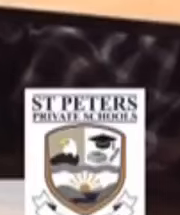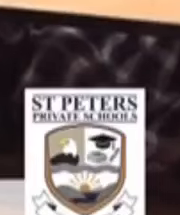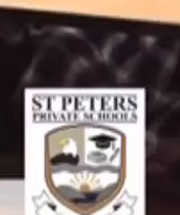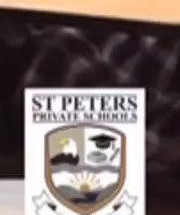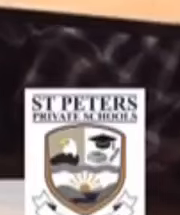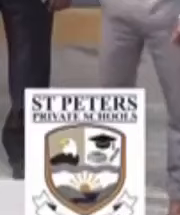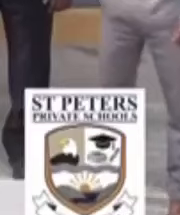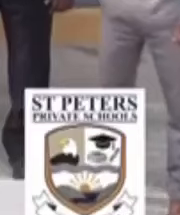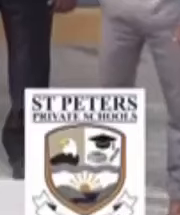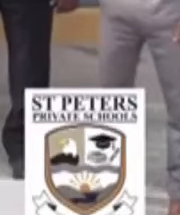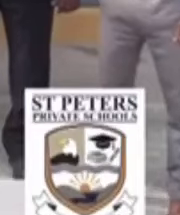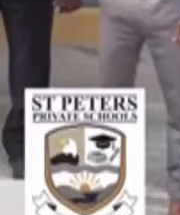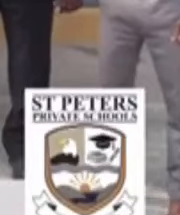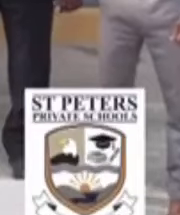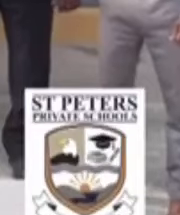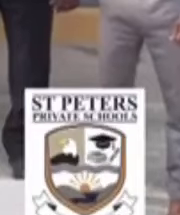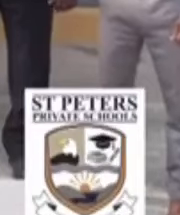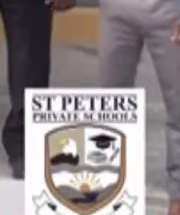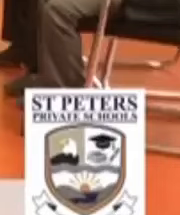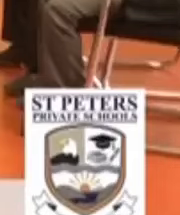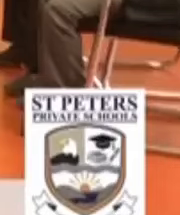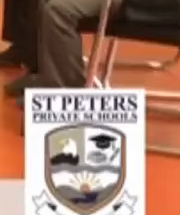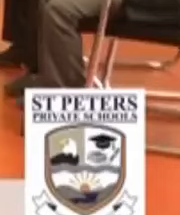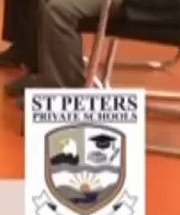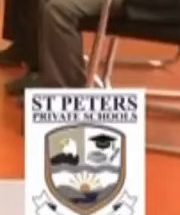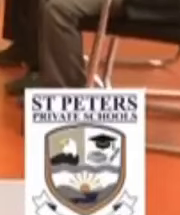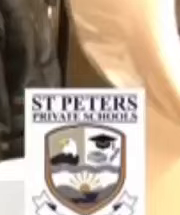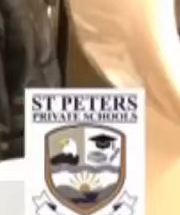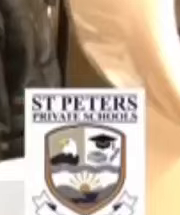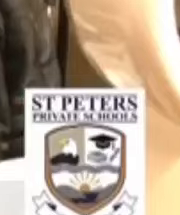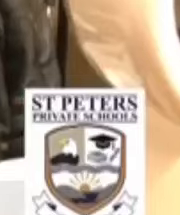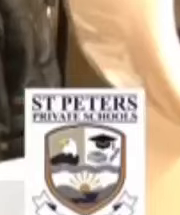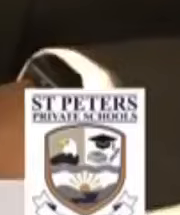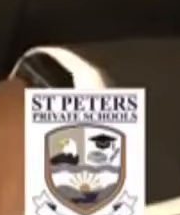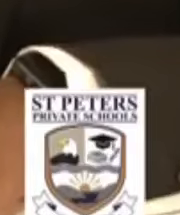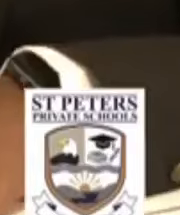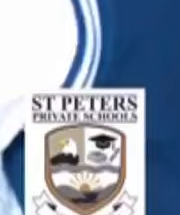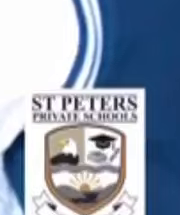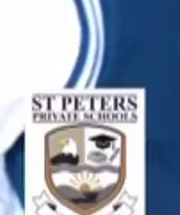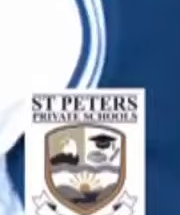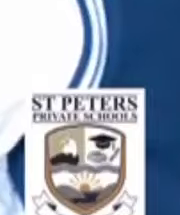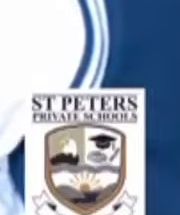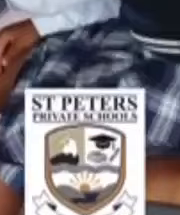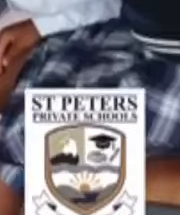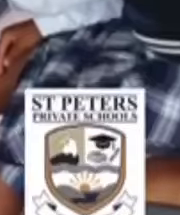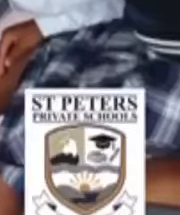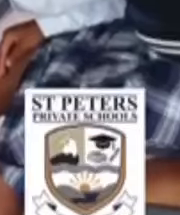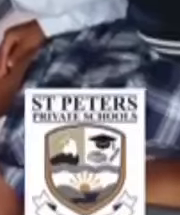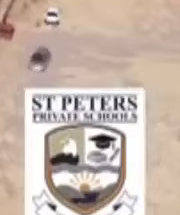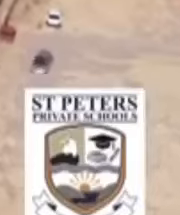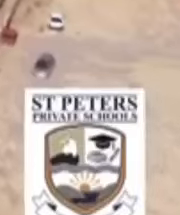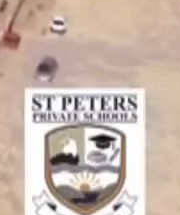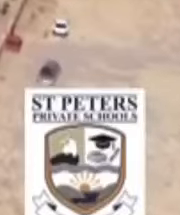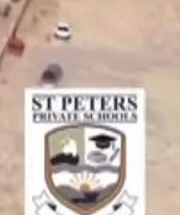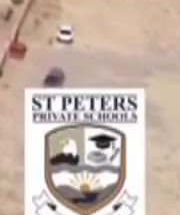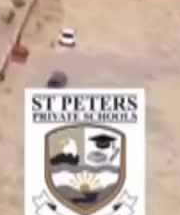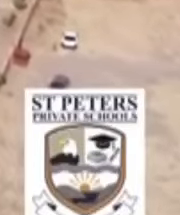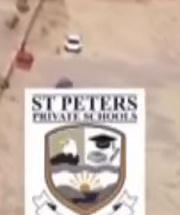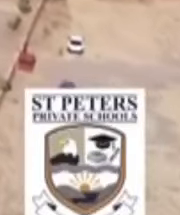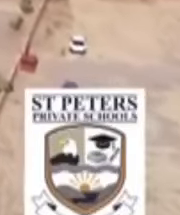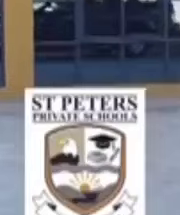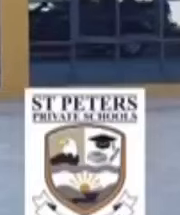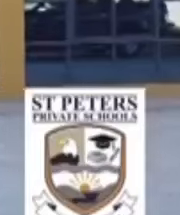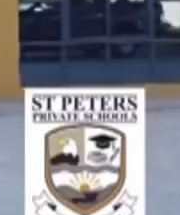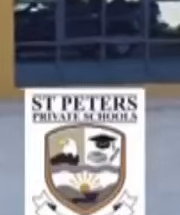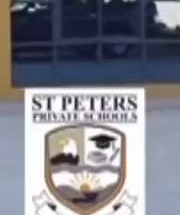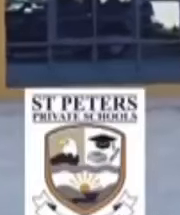of our students. Our teachers are qualified, experienced, and dedicated to helping learners achieve their goals. We have three